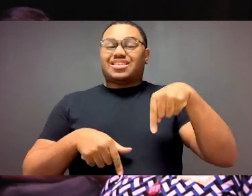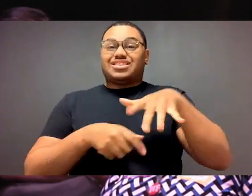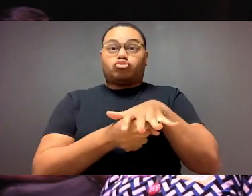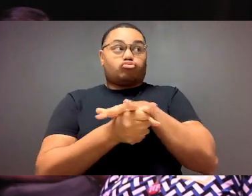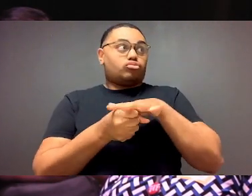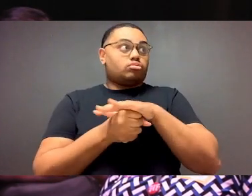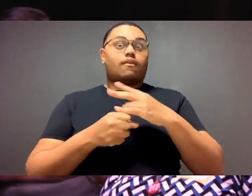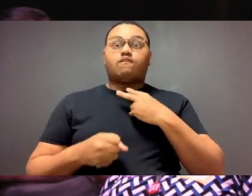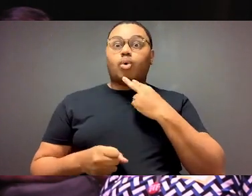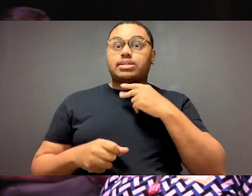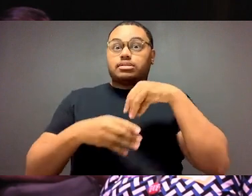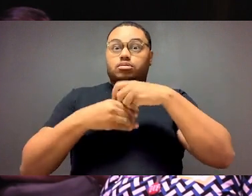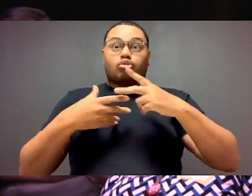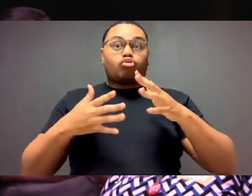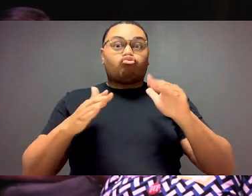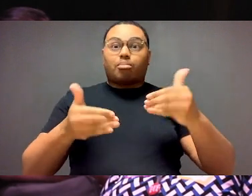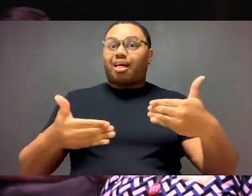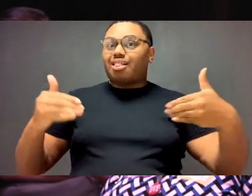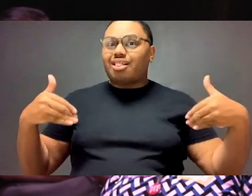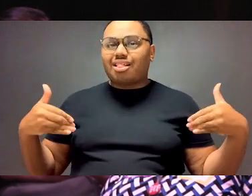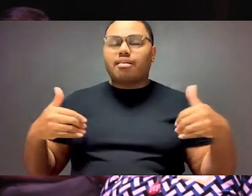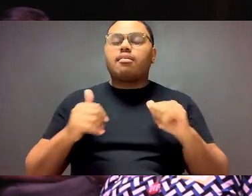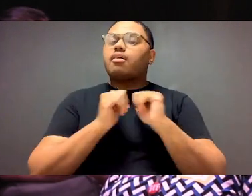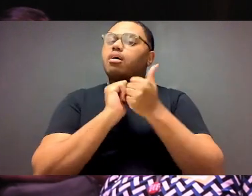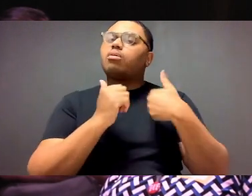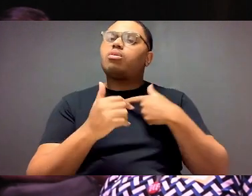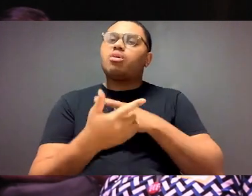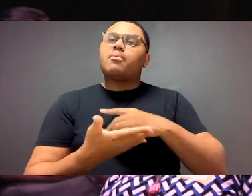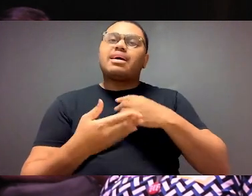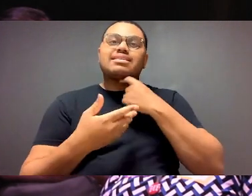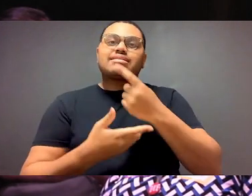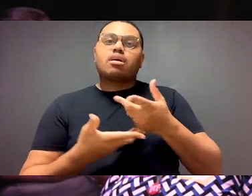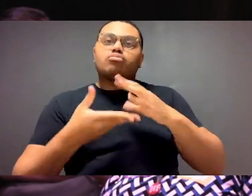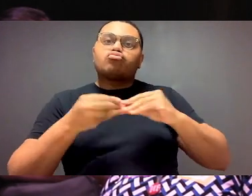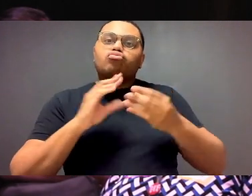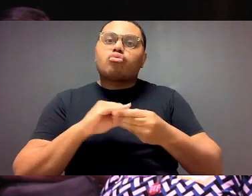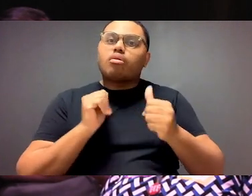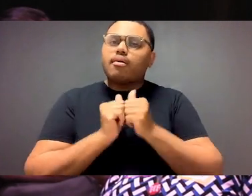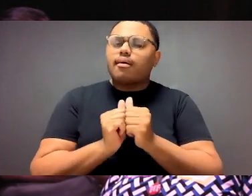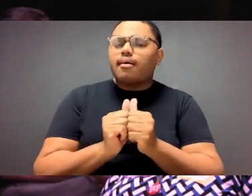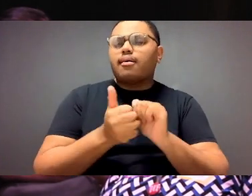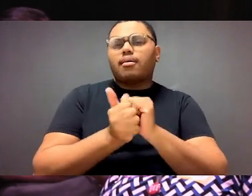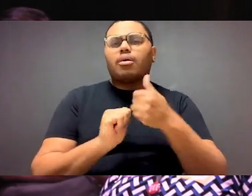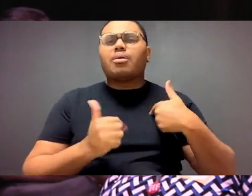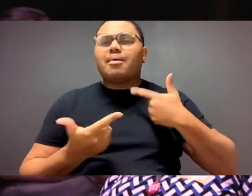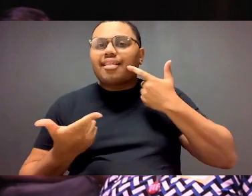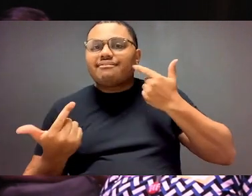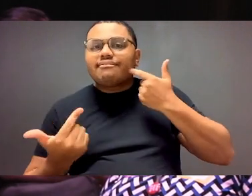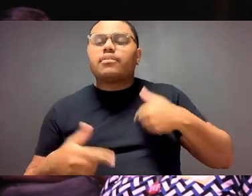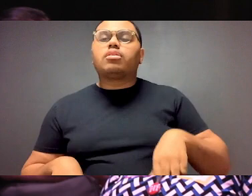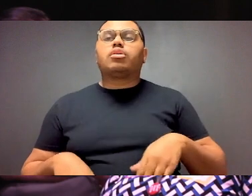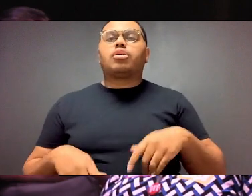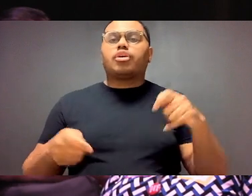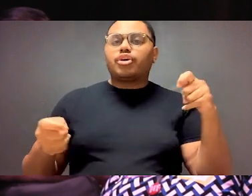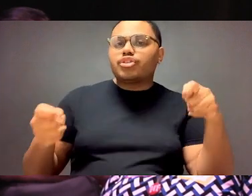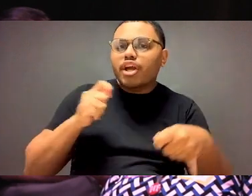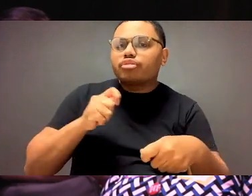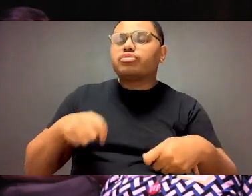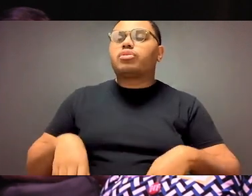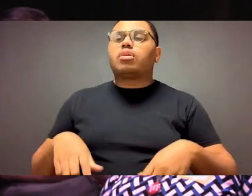tell stories together? How do we laugh together? How do we change? What do I need and what can I